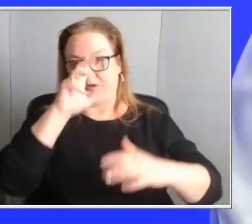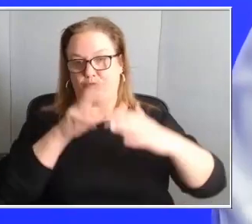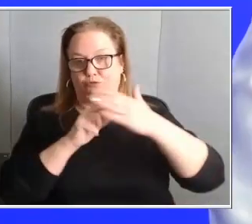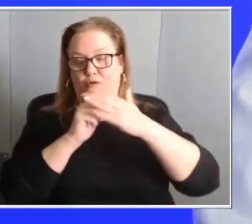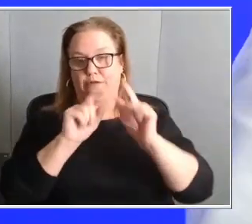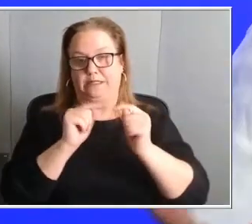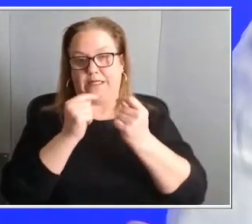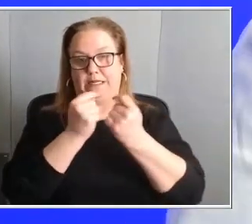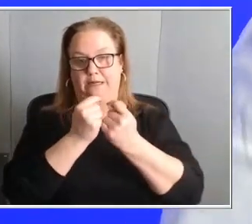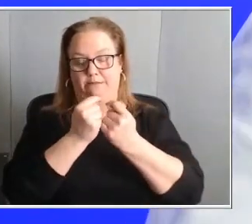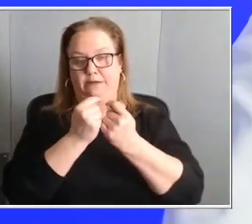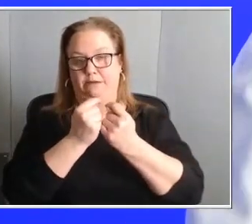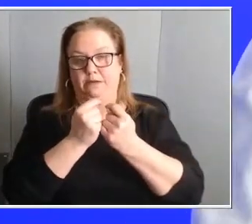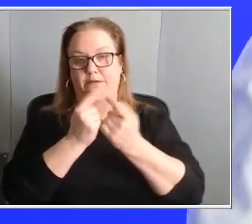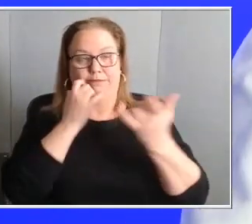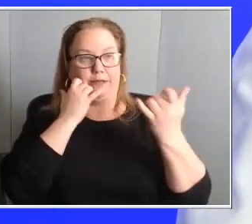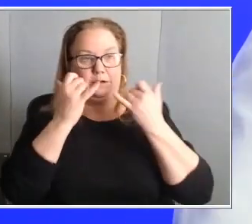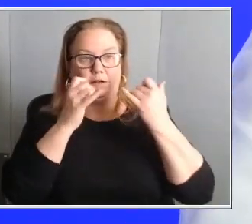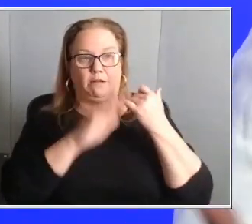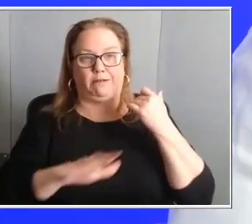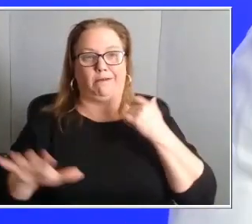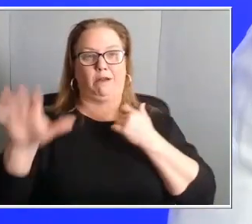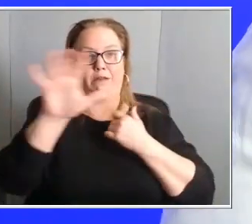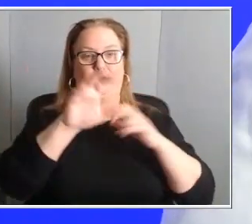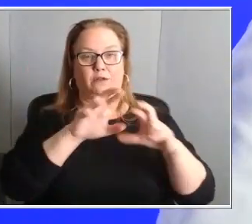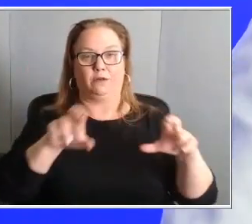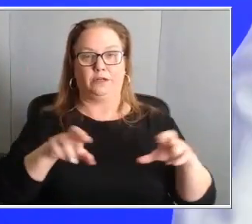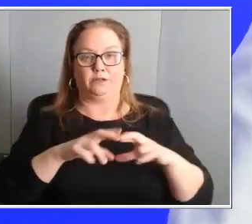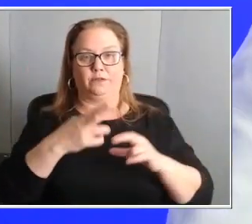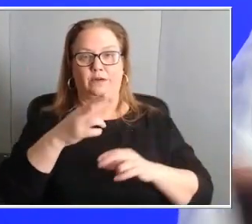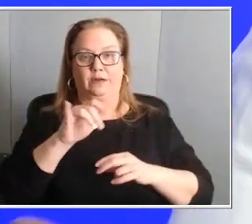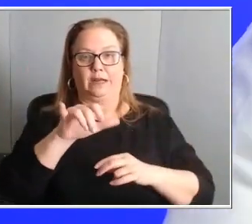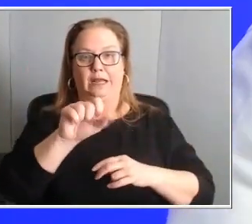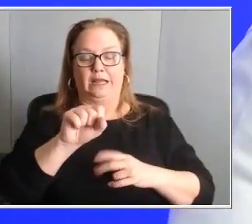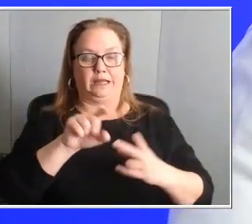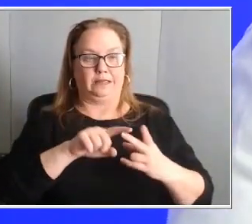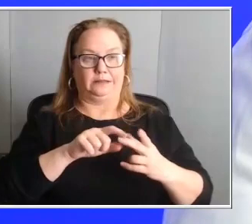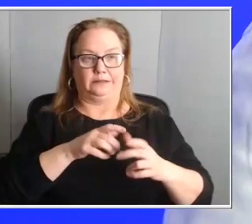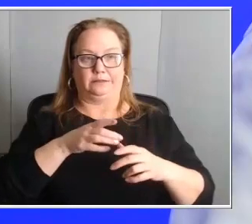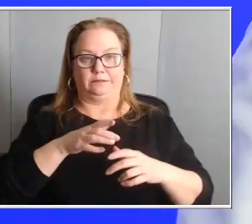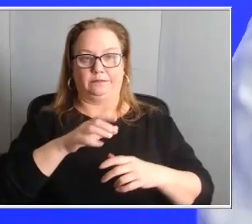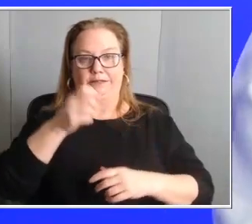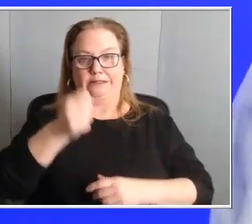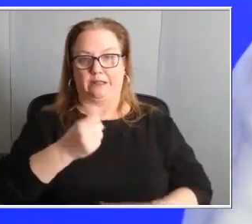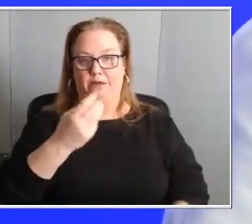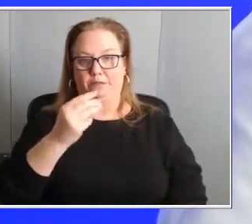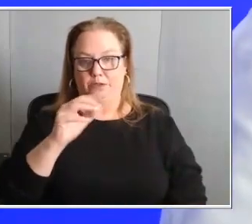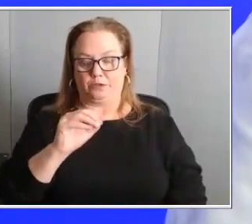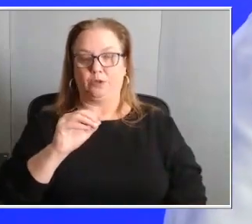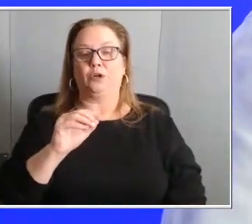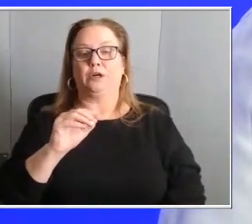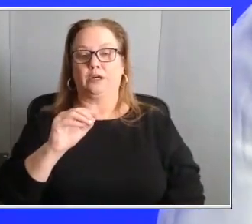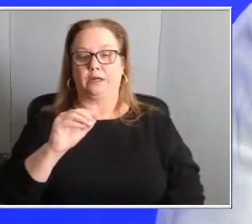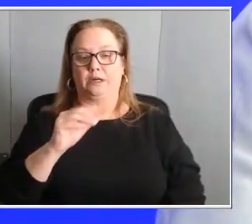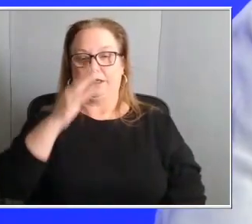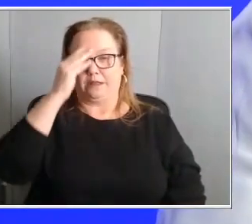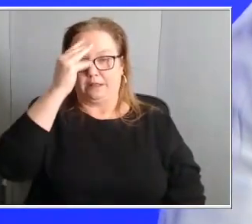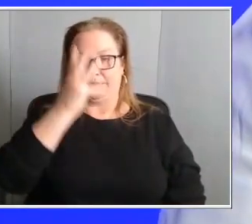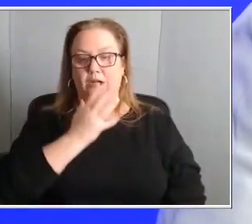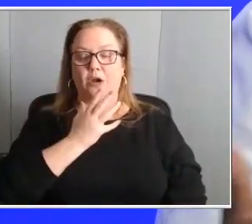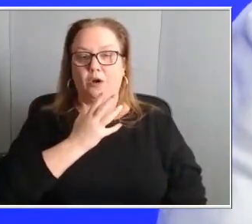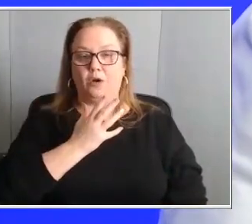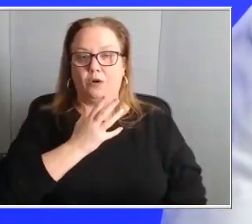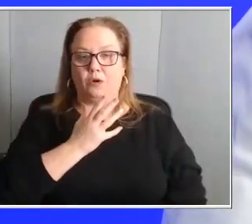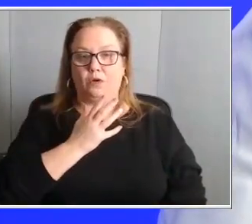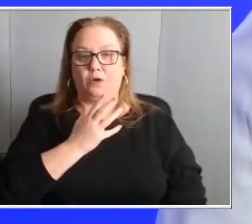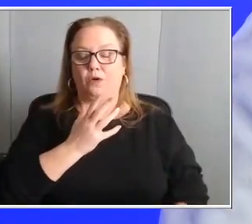from anywhere, around the region, all the way out to Hayes, past Hayes, even southern Missouri, and then they'll let myself or one of my partners,